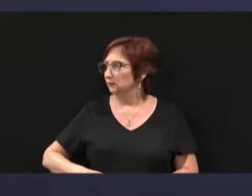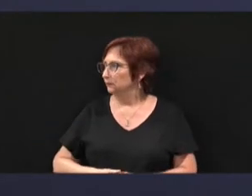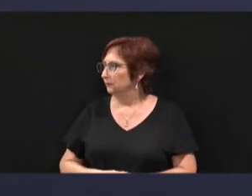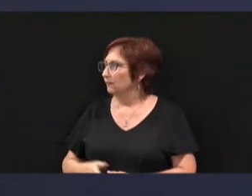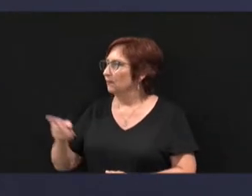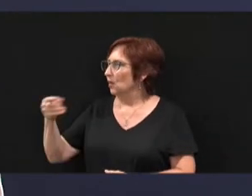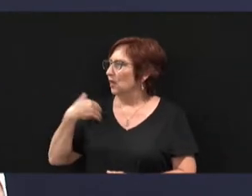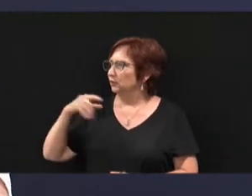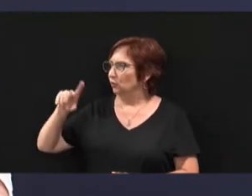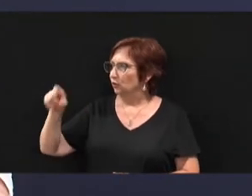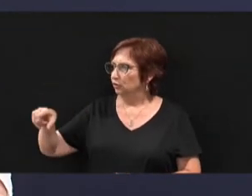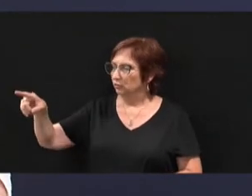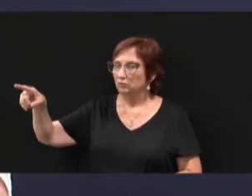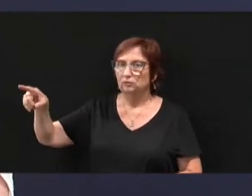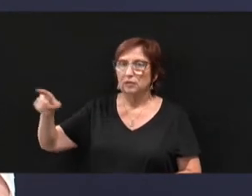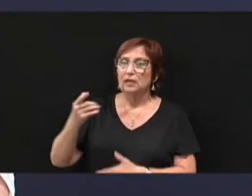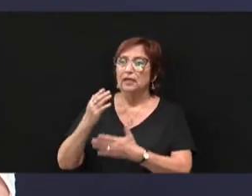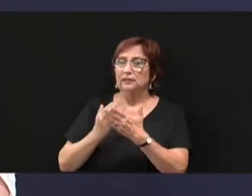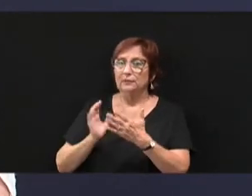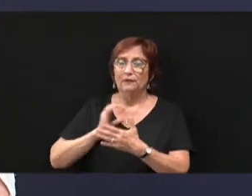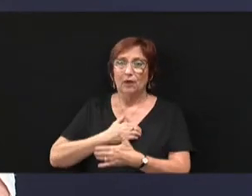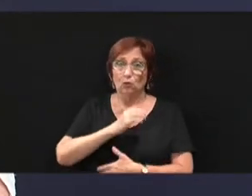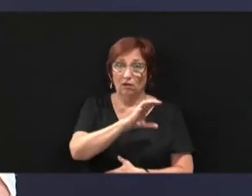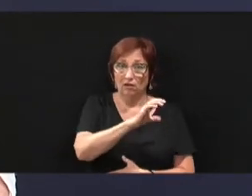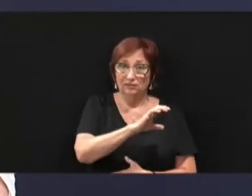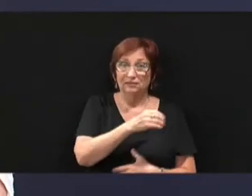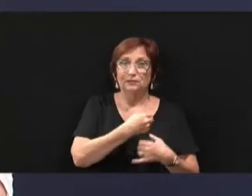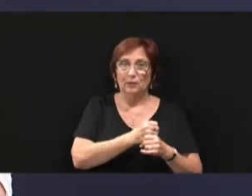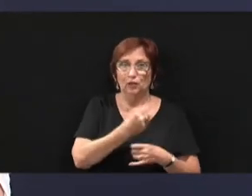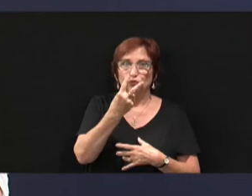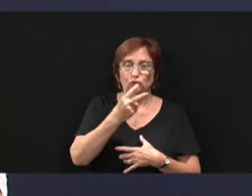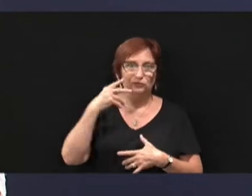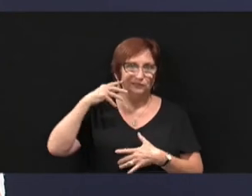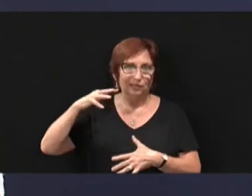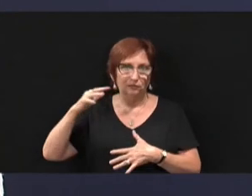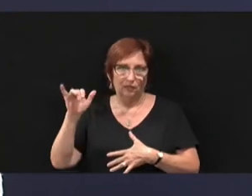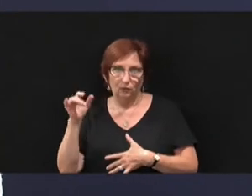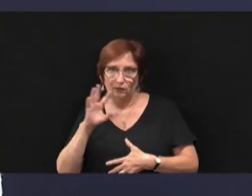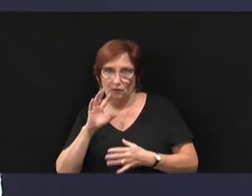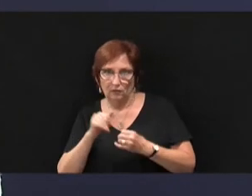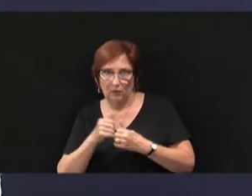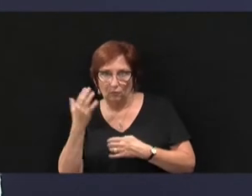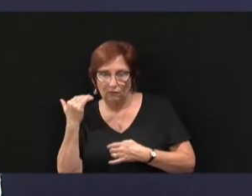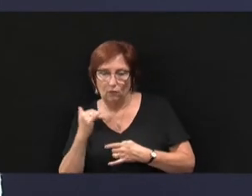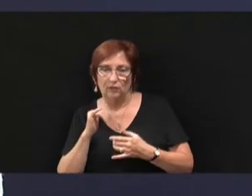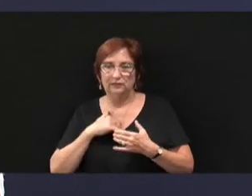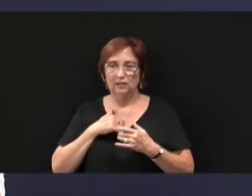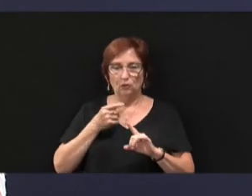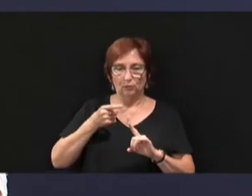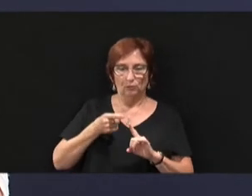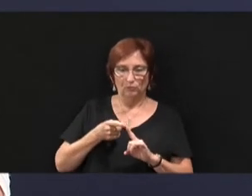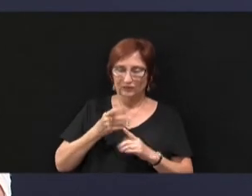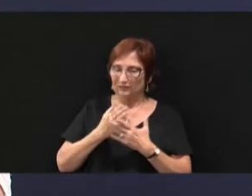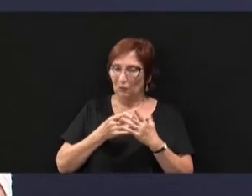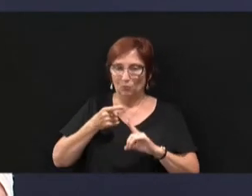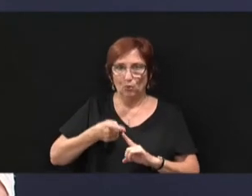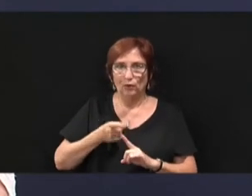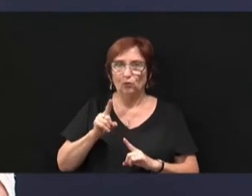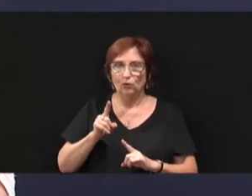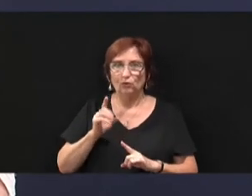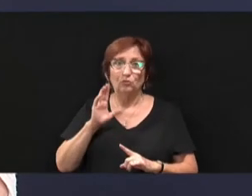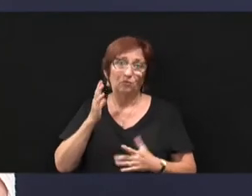have a question. Sure. So some of our consonants do make two sounds like we talked about. Is there a point during this that you would